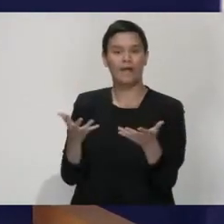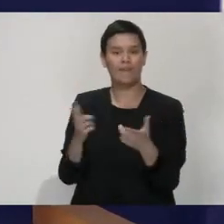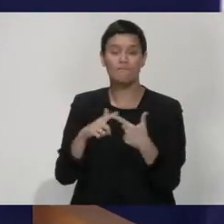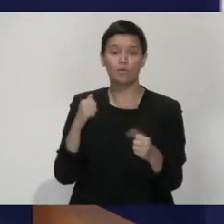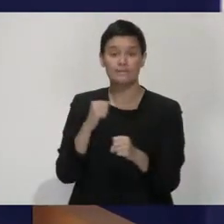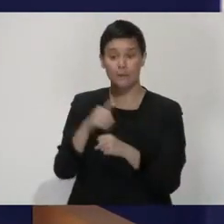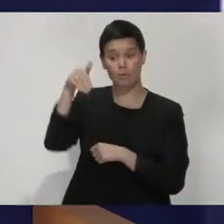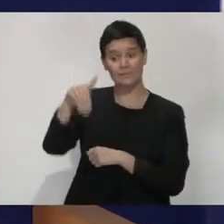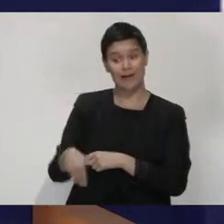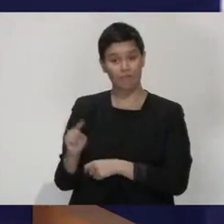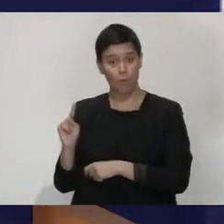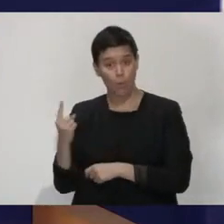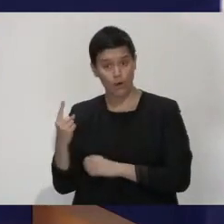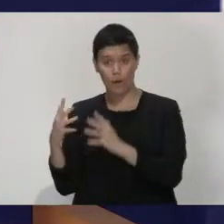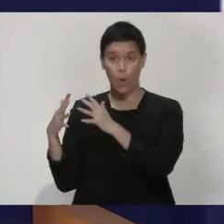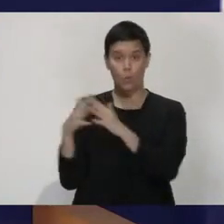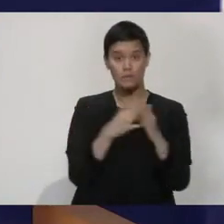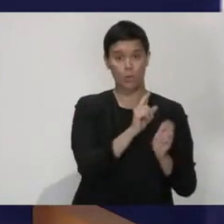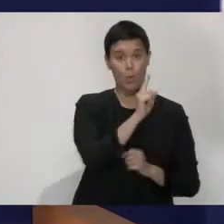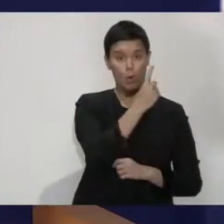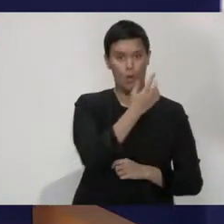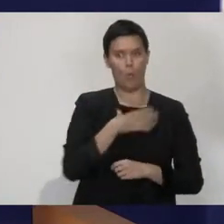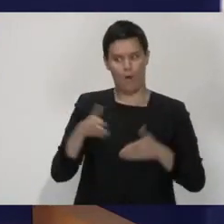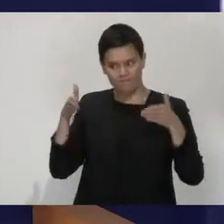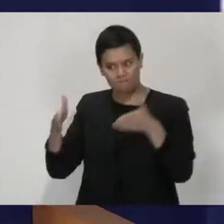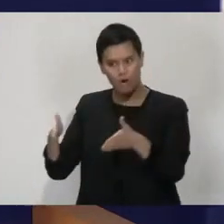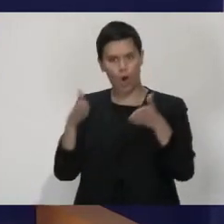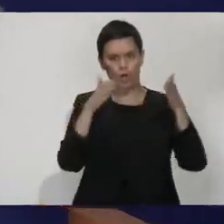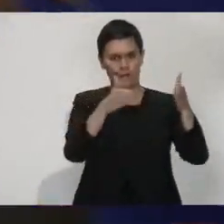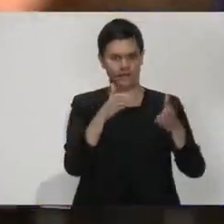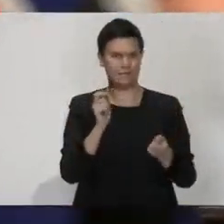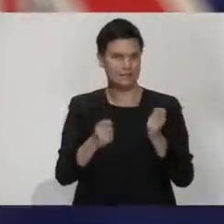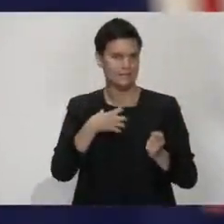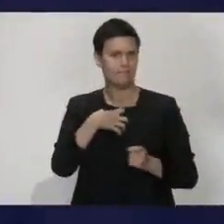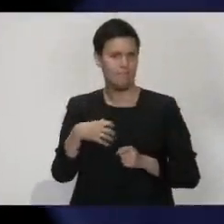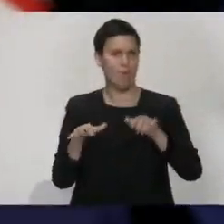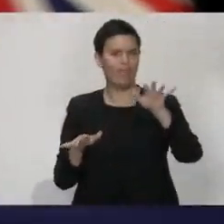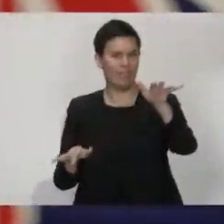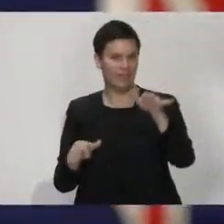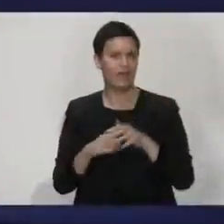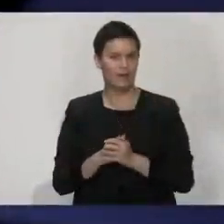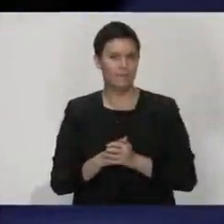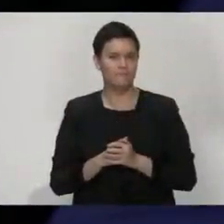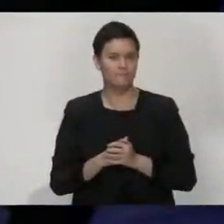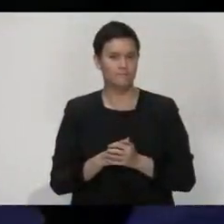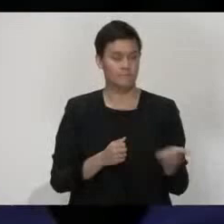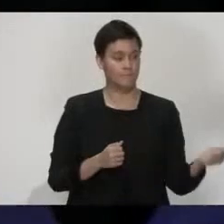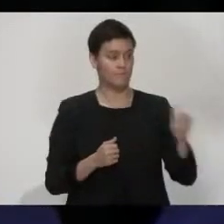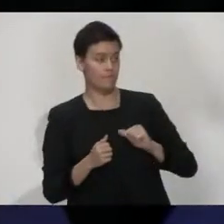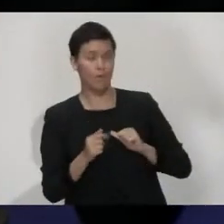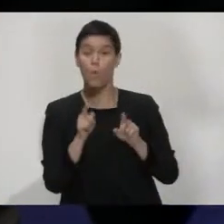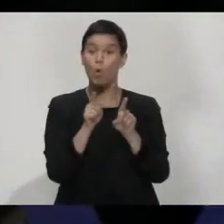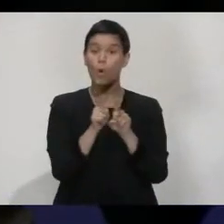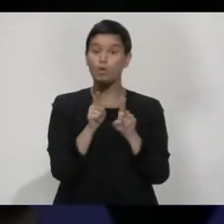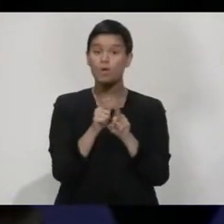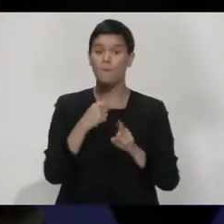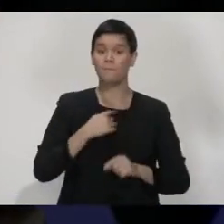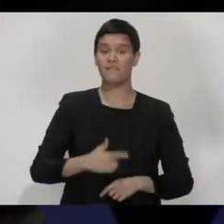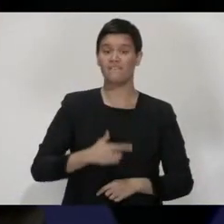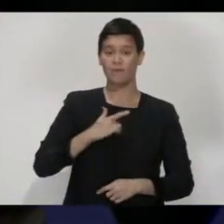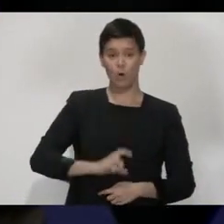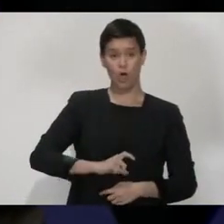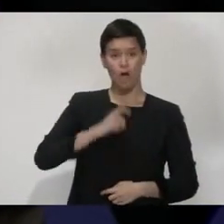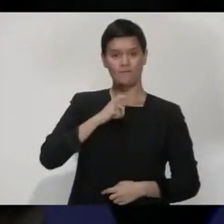Auckland and for encouraging people to be tested. I'm confident too about that, in the sense that we've seen now with the